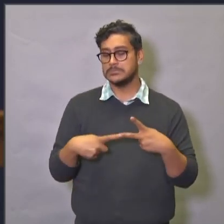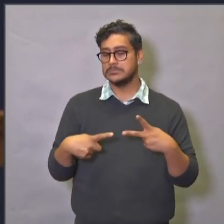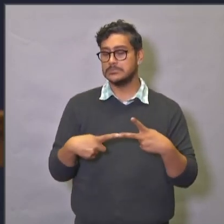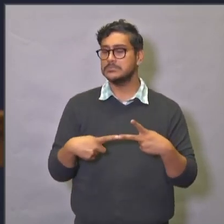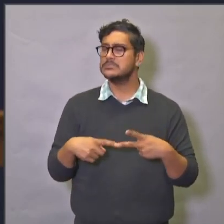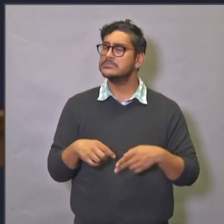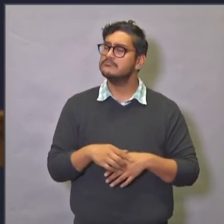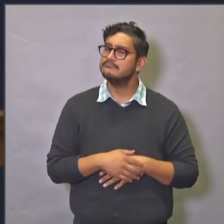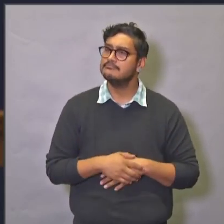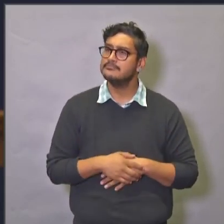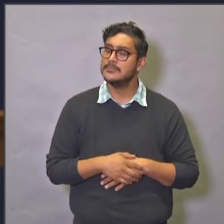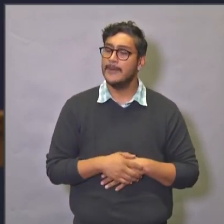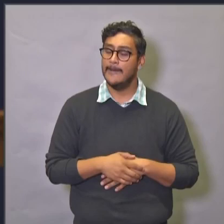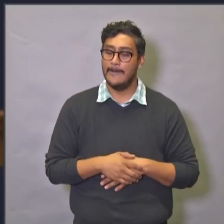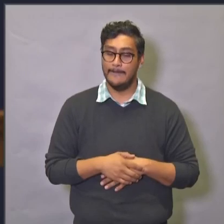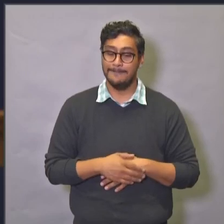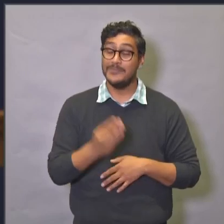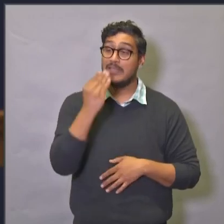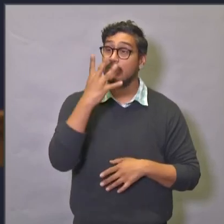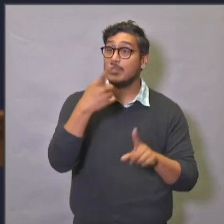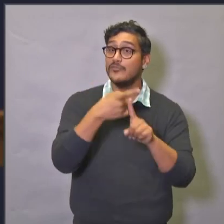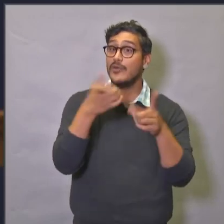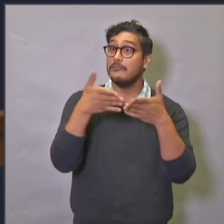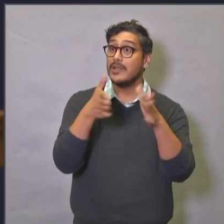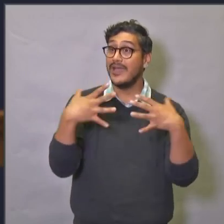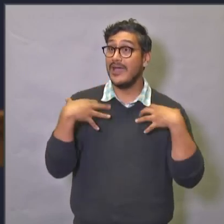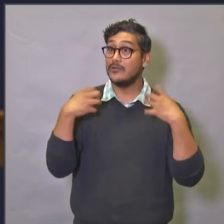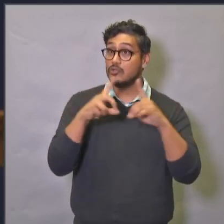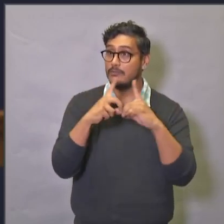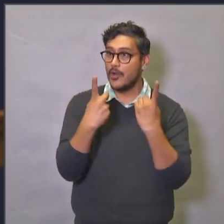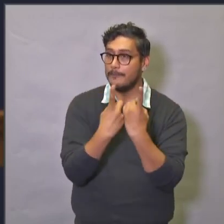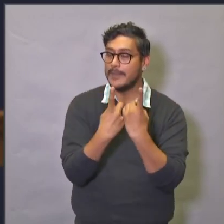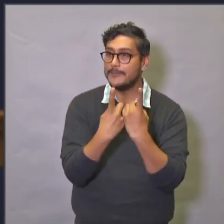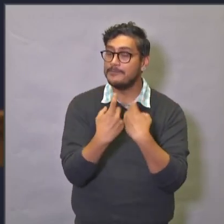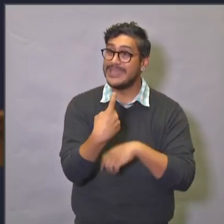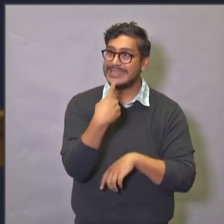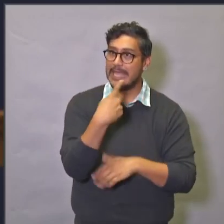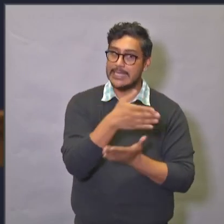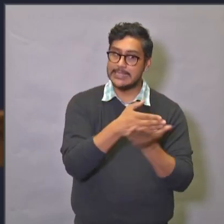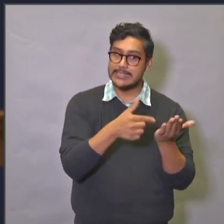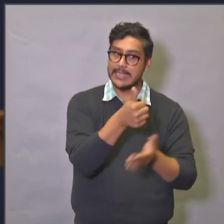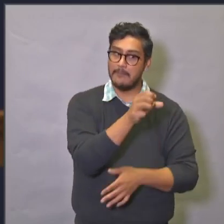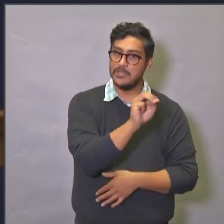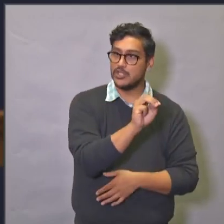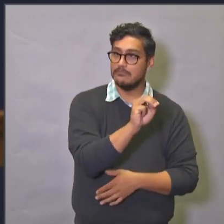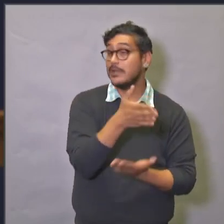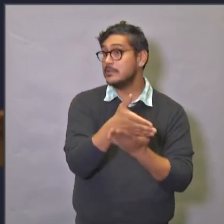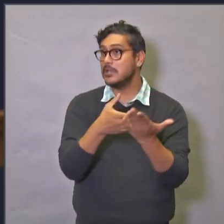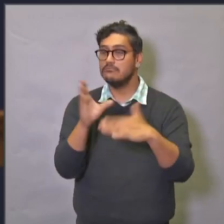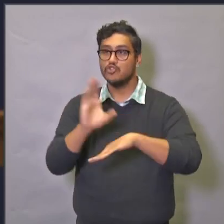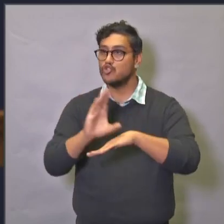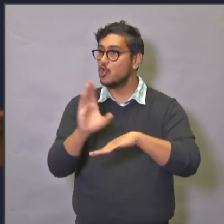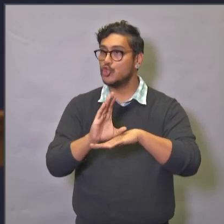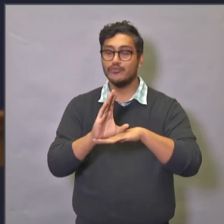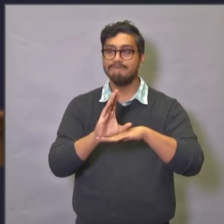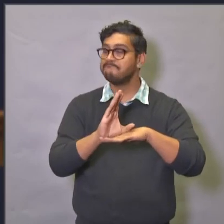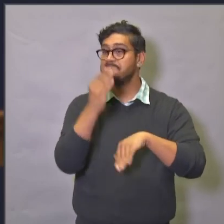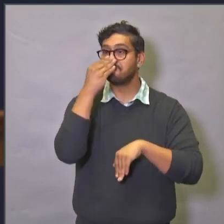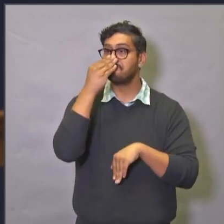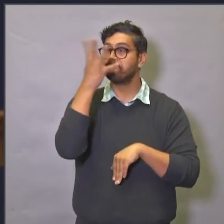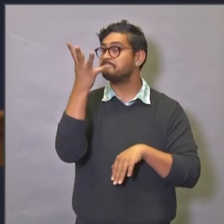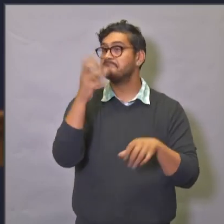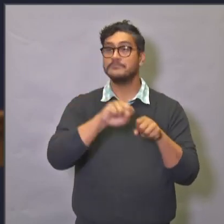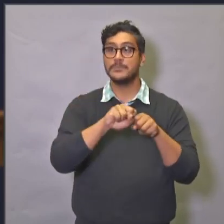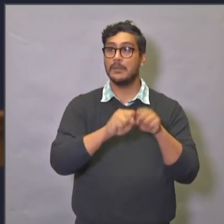Kathryn. Information from the Public Health Department indicates that some gyms and churches continue to violate the health officer order,